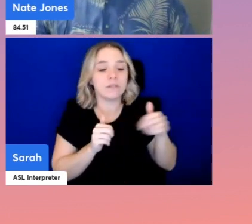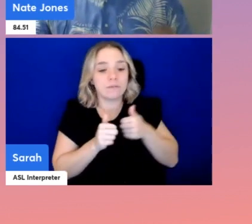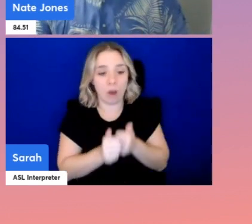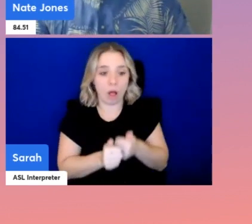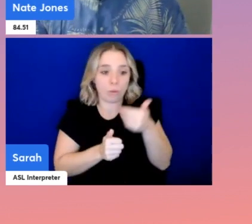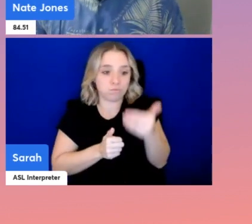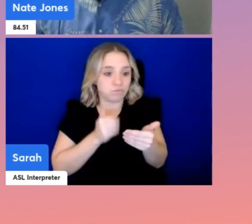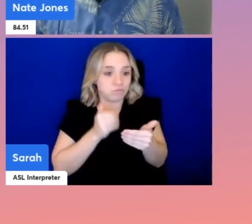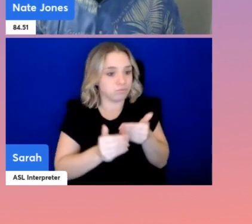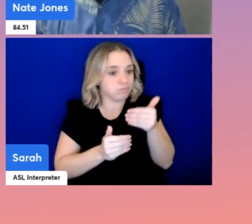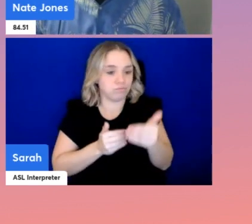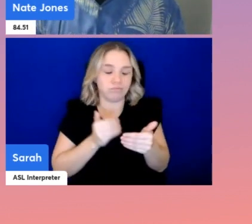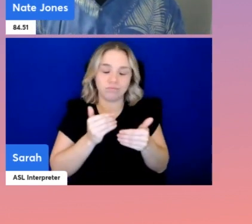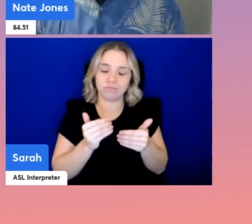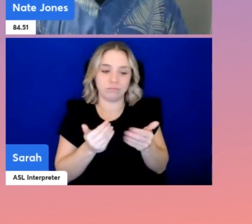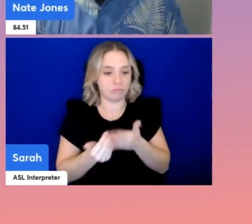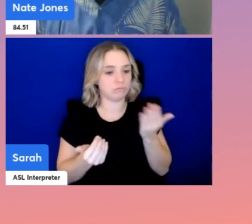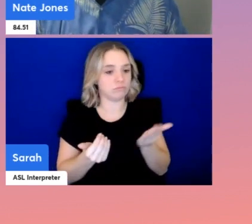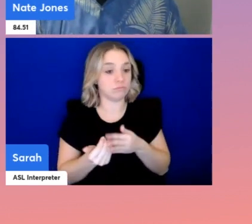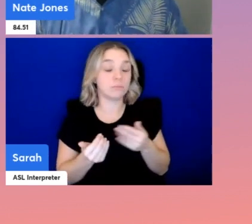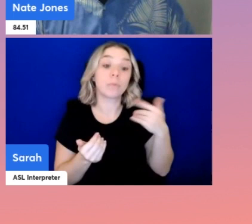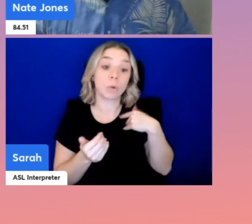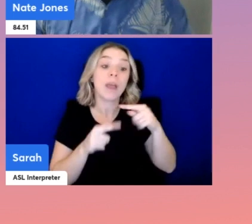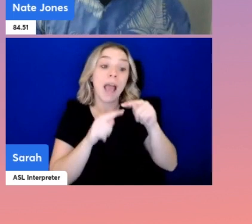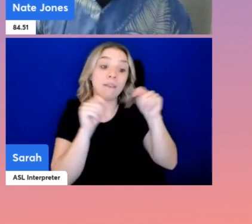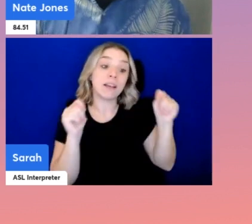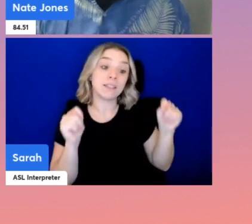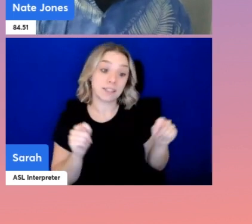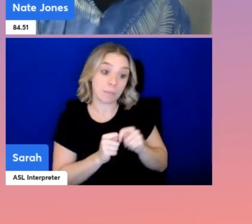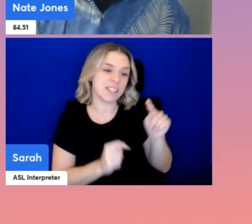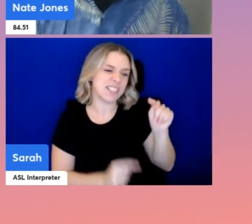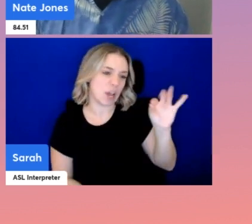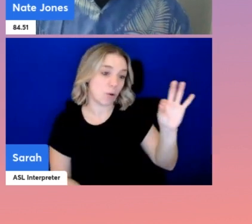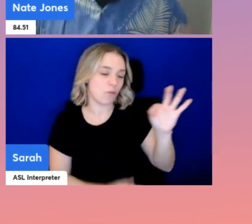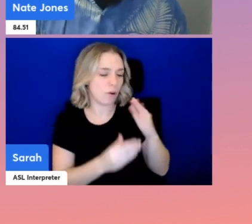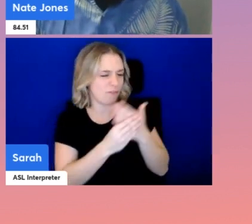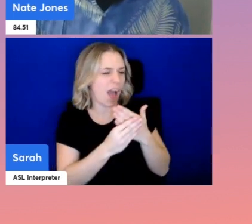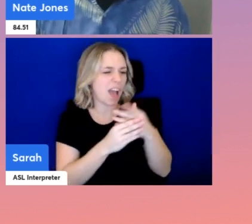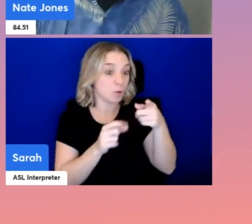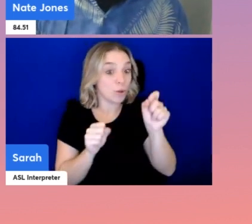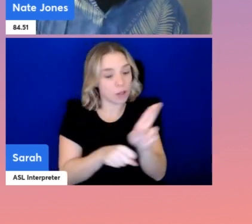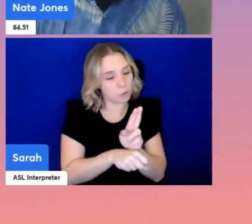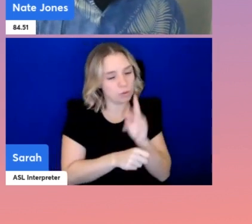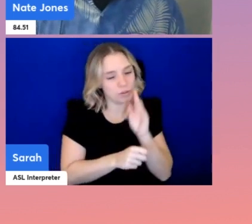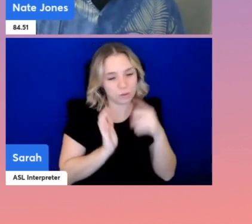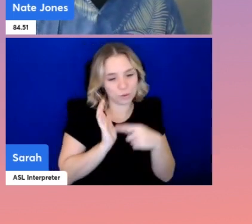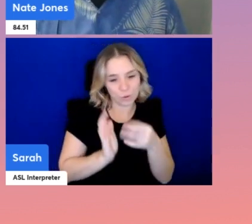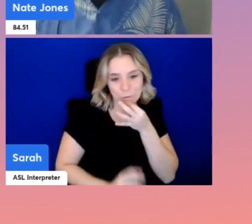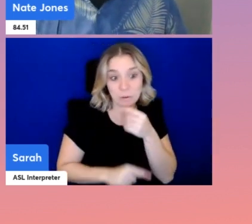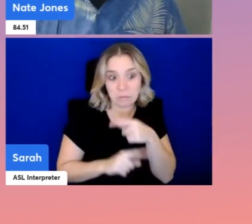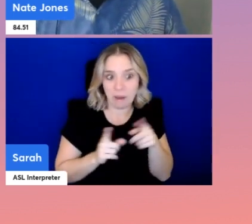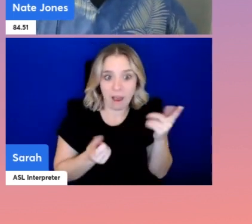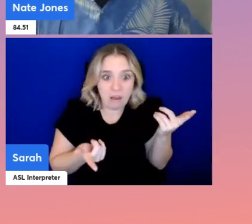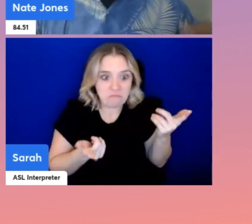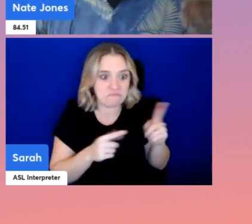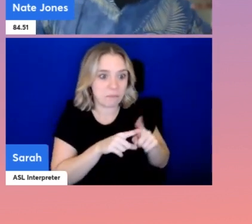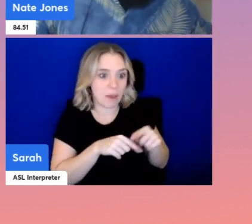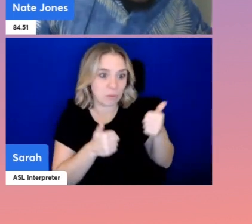We've actually got a templated Terraform file that you can use. I'll show you that in a second, but depending on which scenario. So for